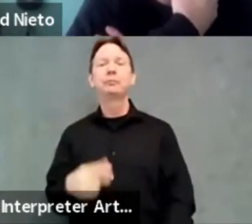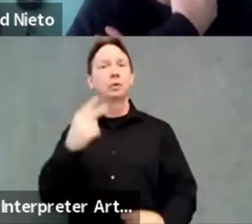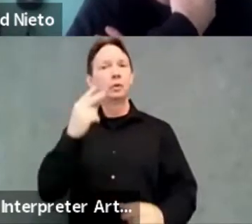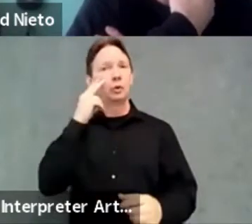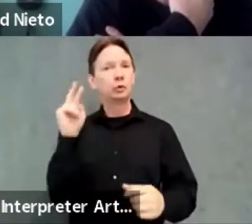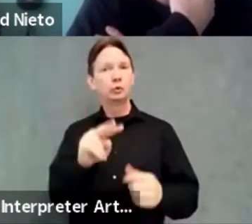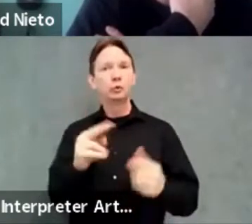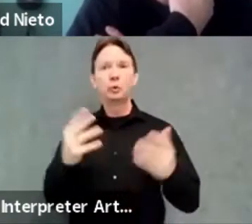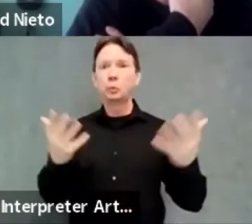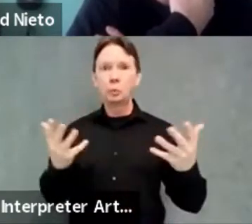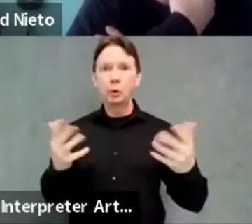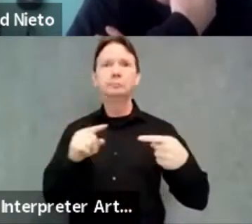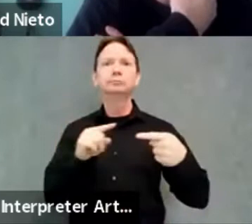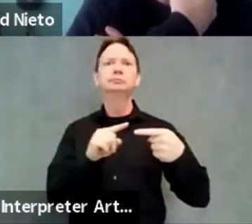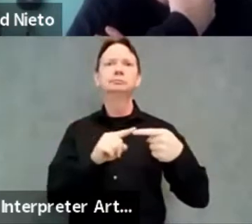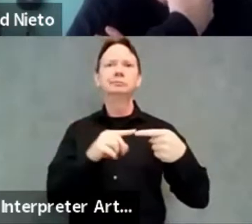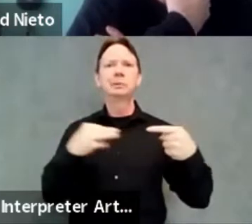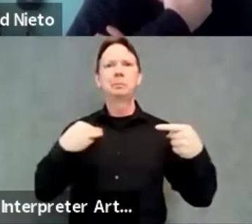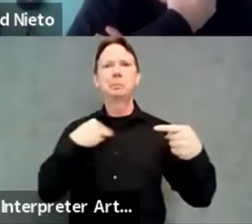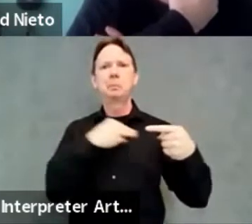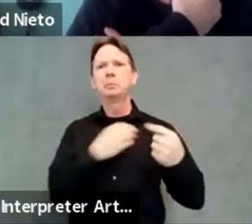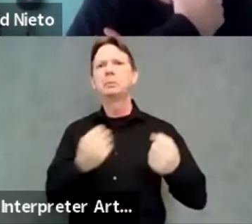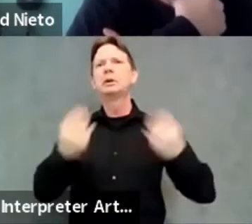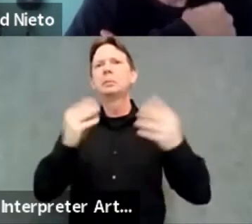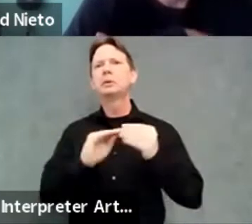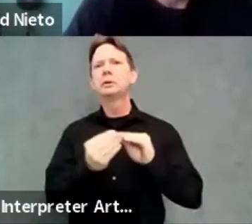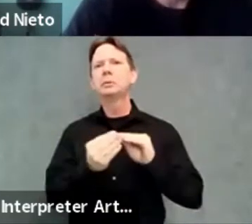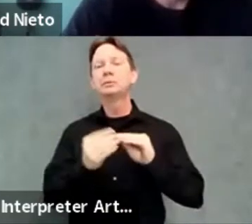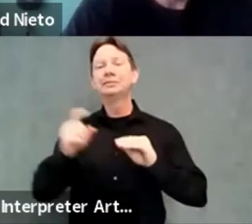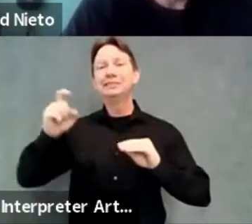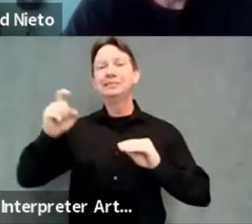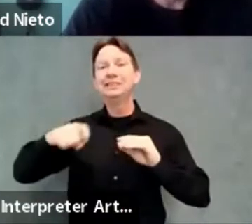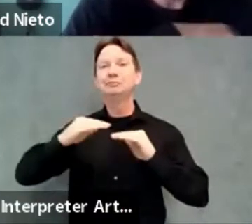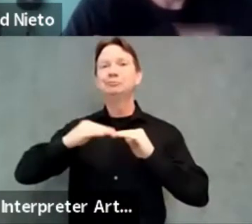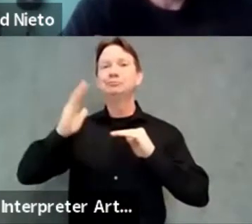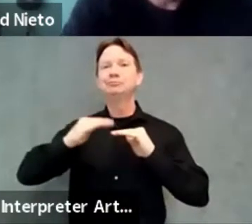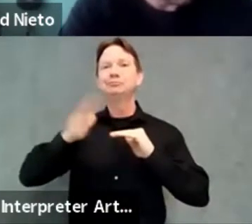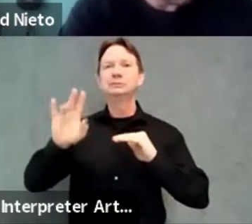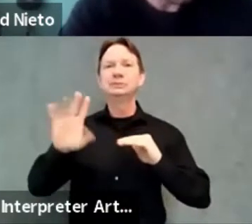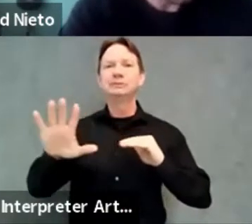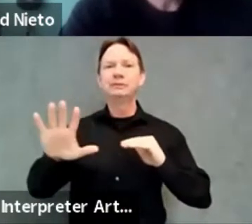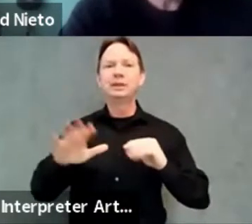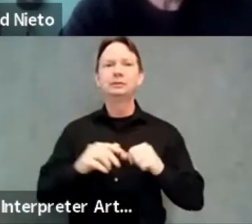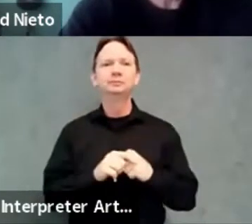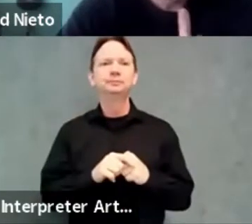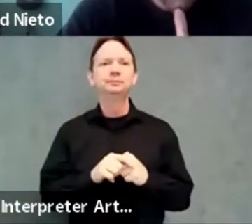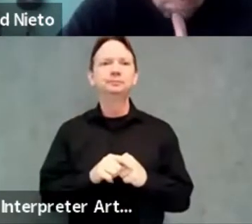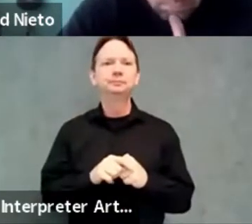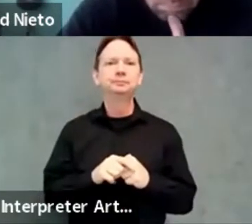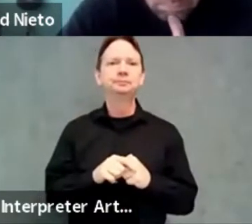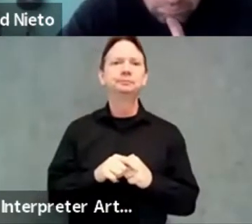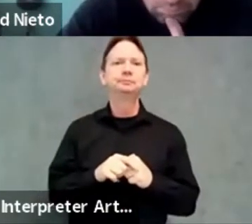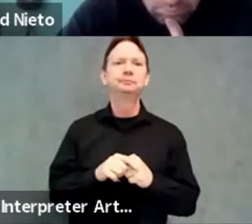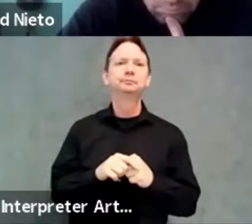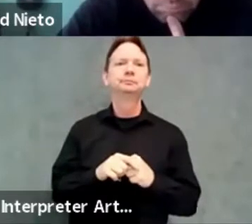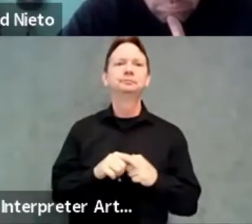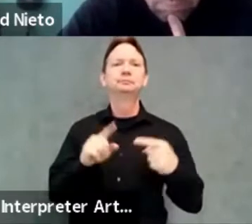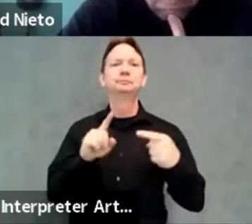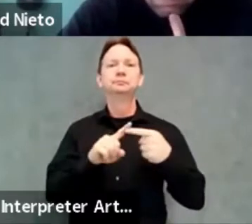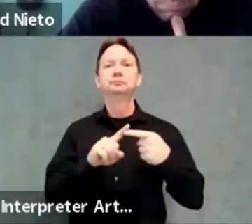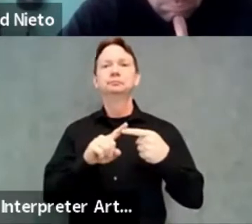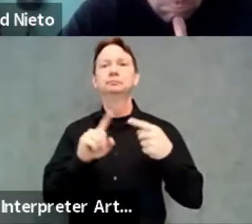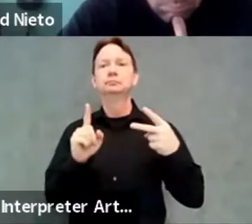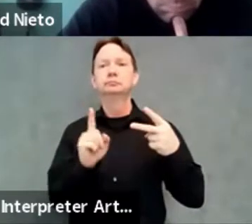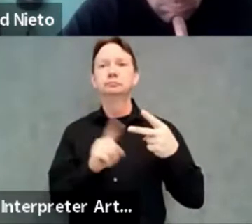minimum membership of at least 75 individuals. The Healthy and Vital SIG matrix also includes looking